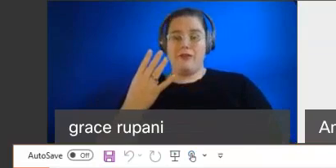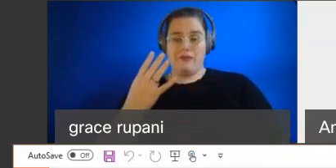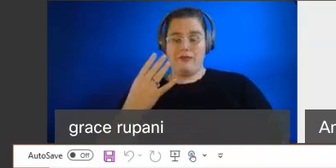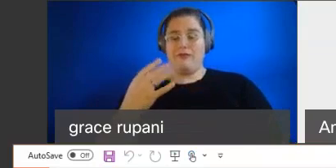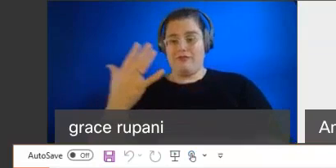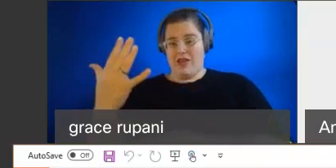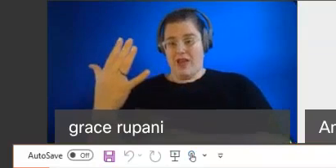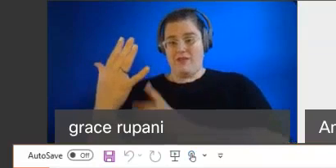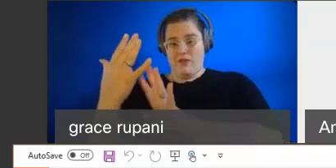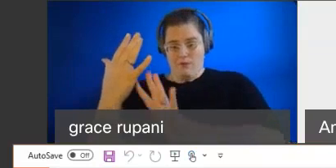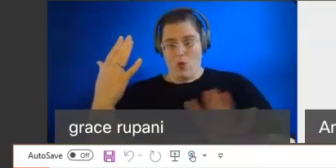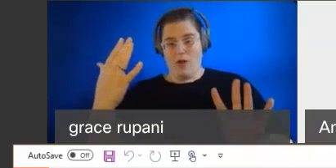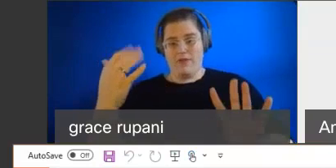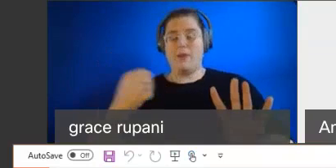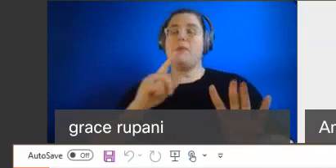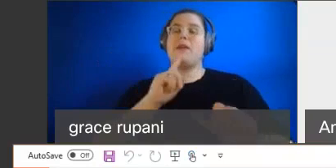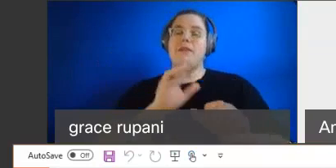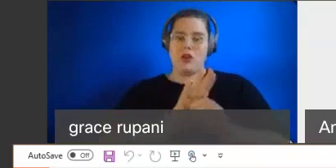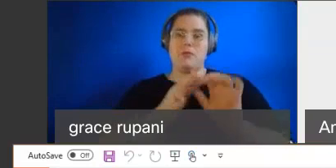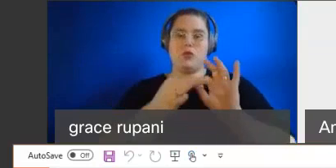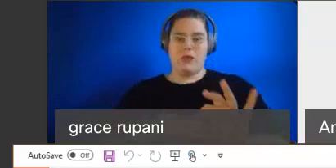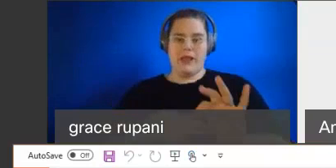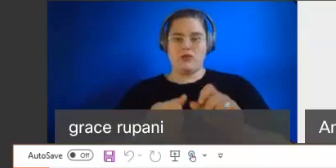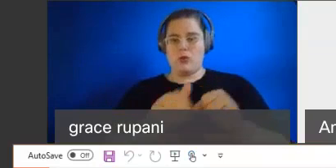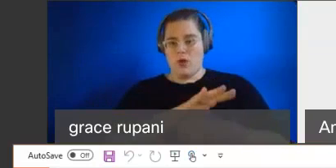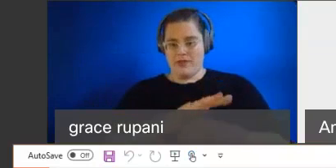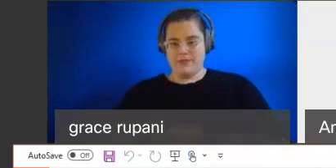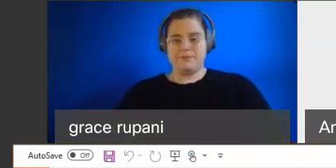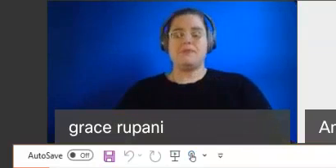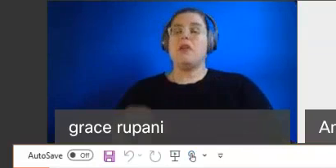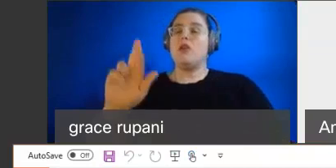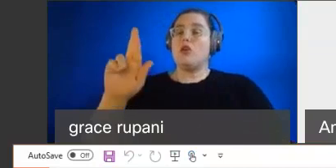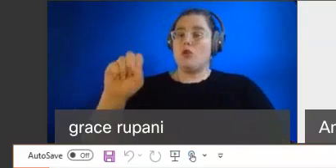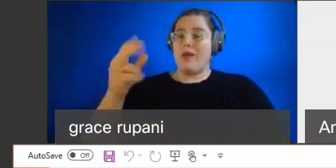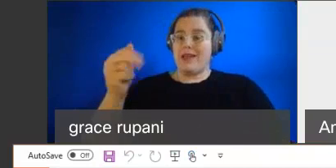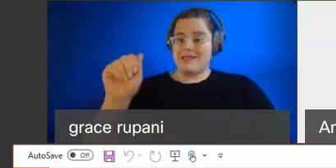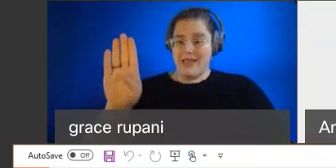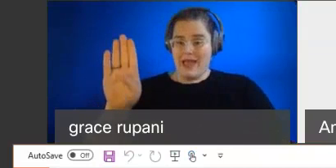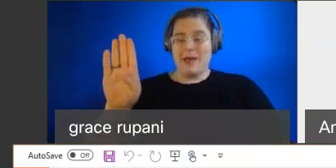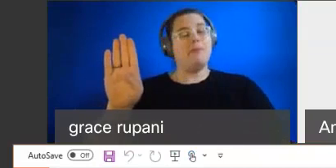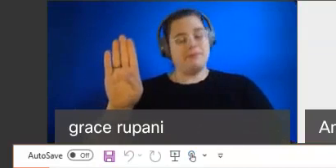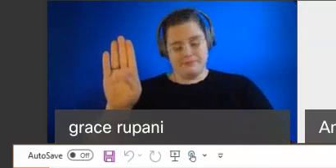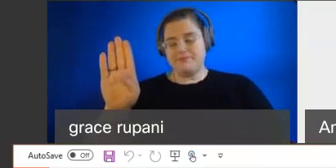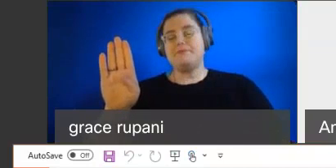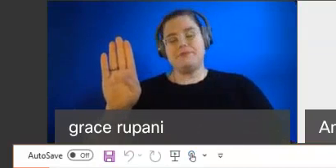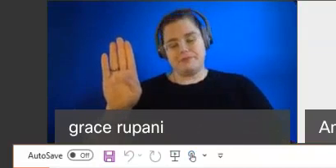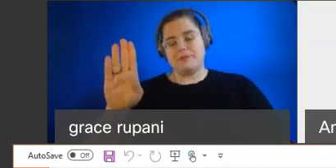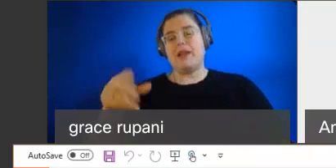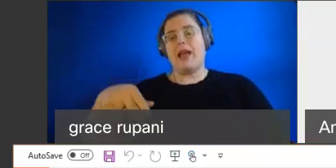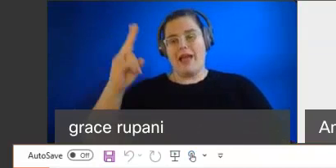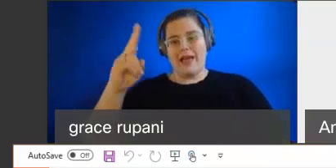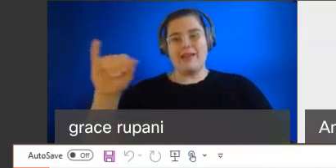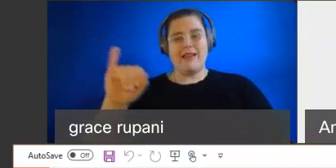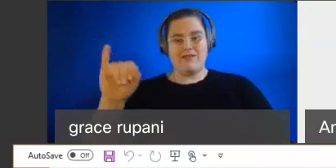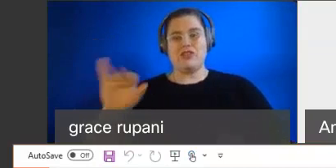COVID-related. In residential habilitation, we've also seen a fairly high COVID infection